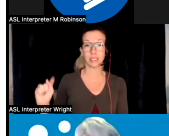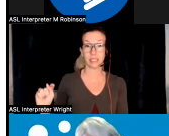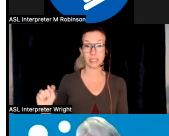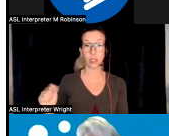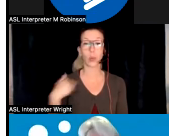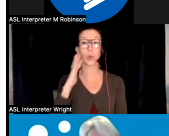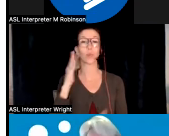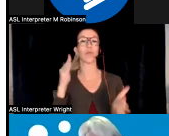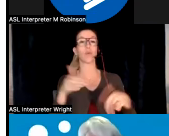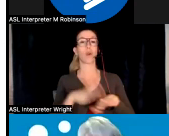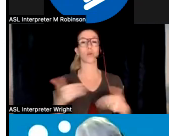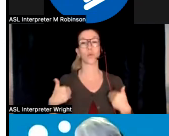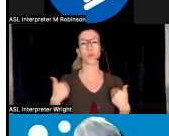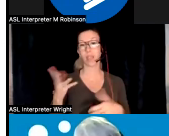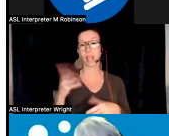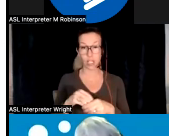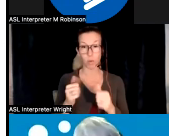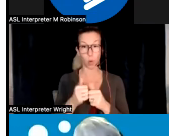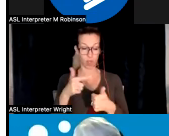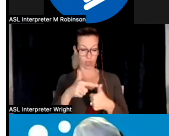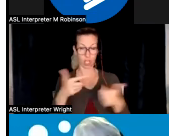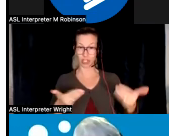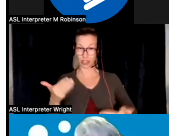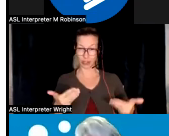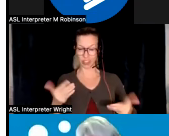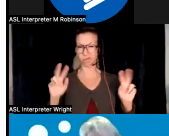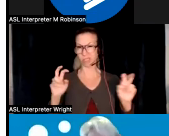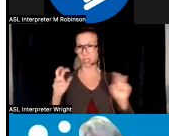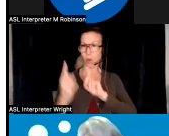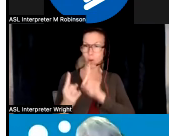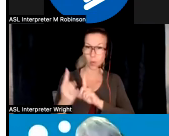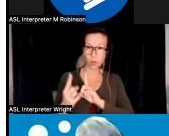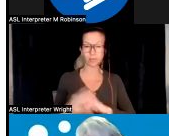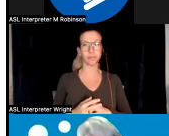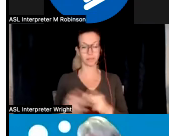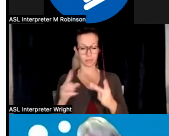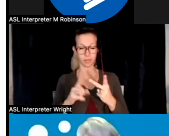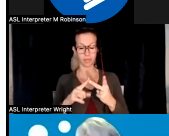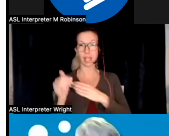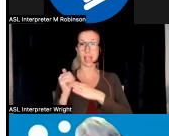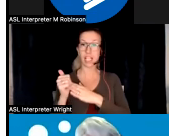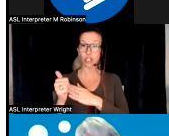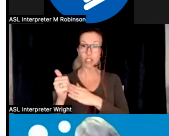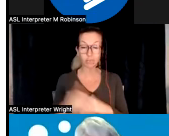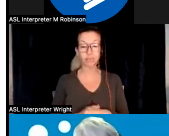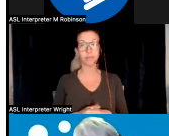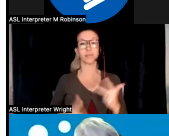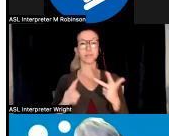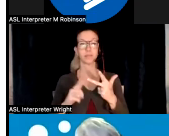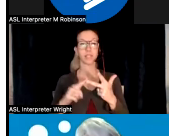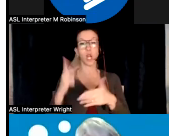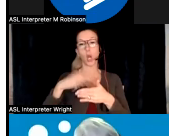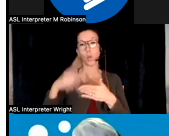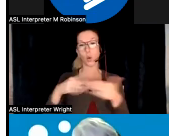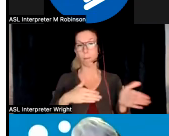youth engagement in services, sort of like that one-on-one, in leadership, as well as in program